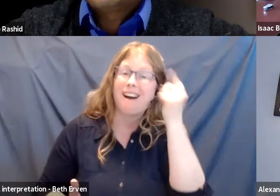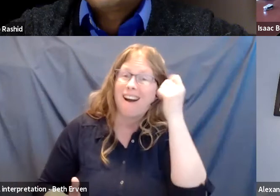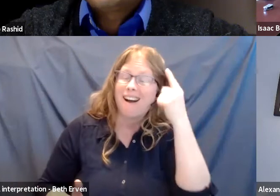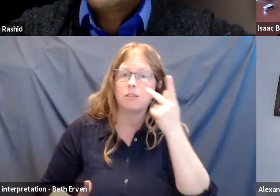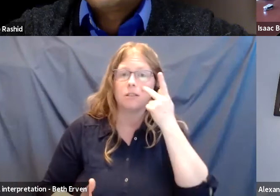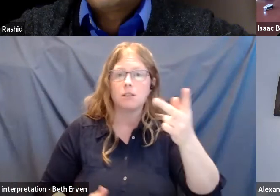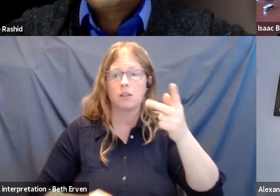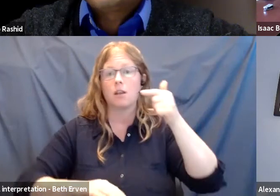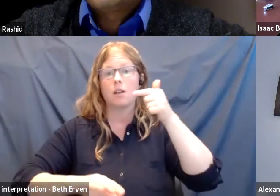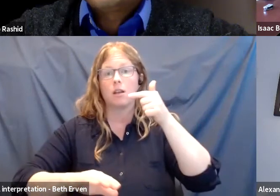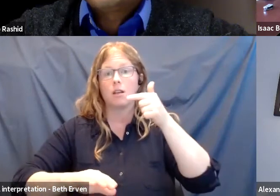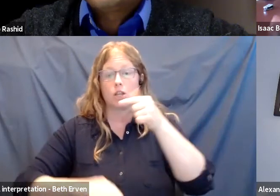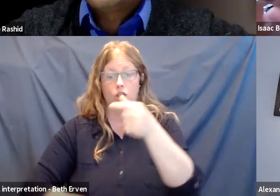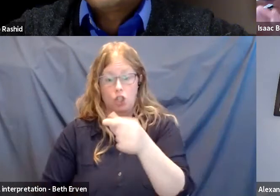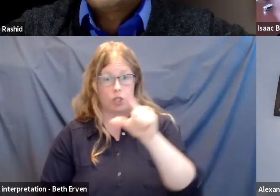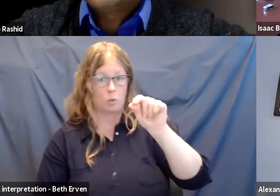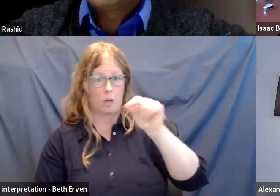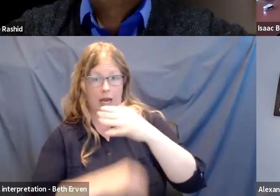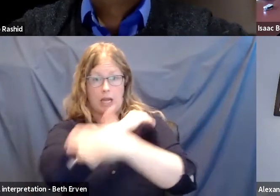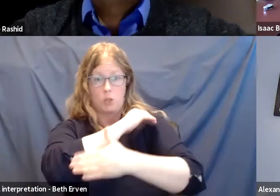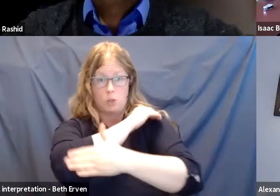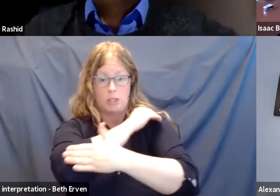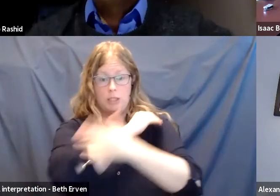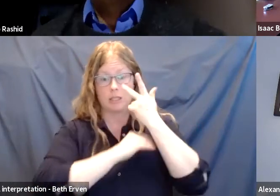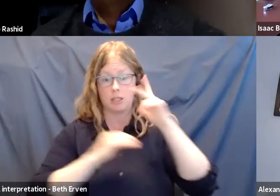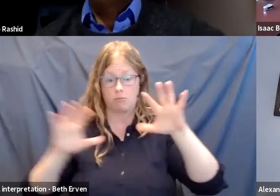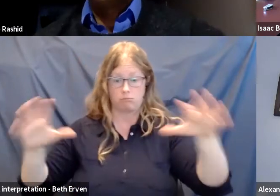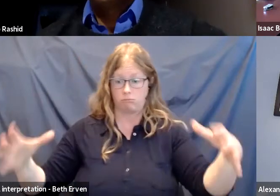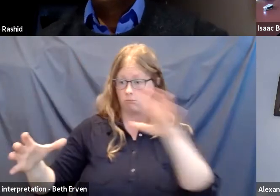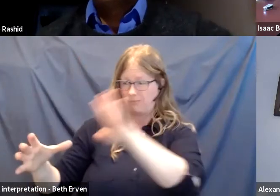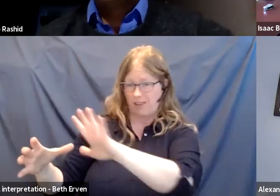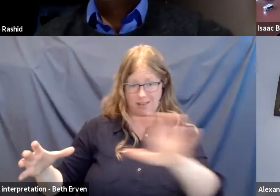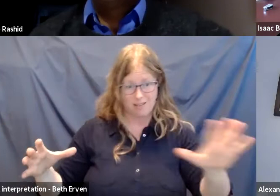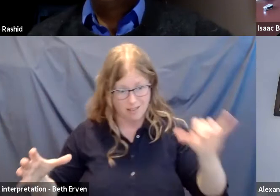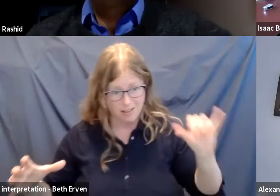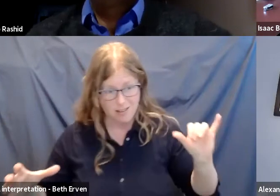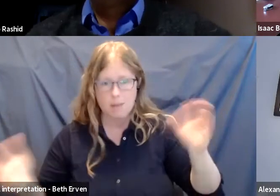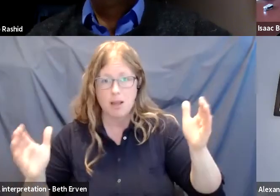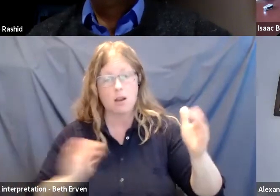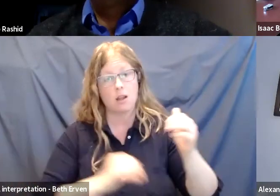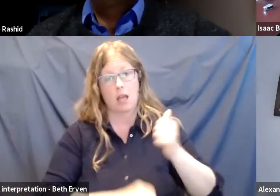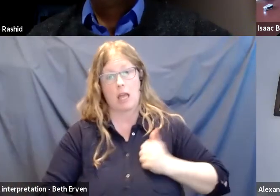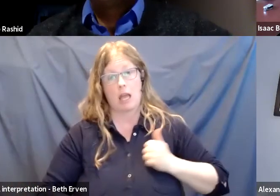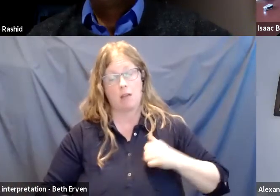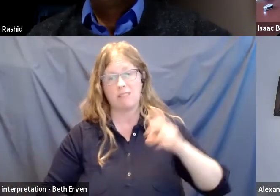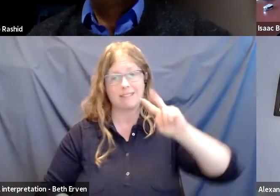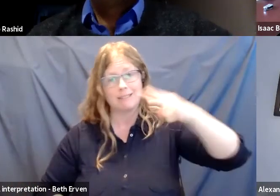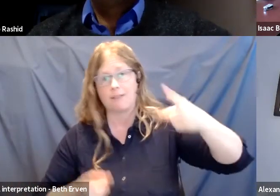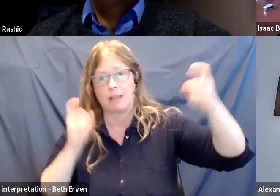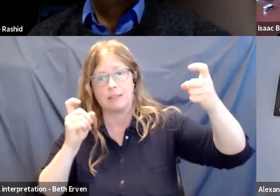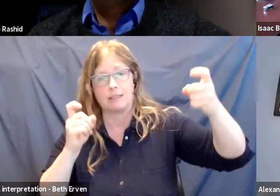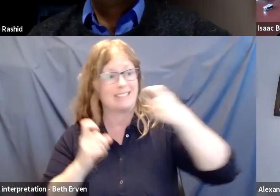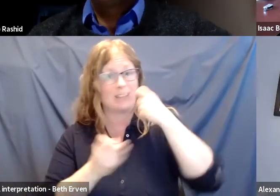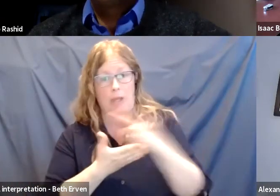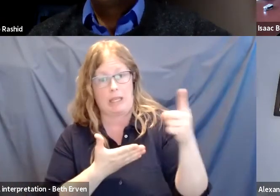vaccination in G20 countries, that's something reasonable to compare. Canada is actually the second fastest over the last week in